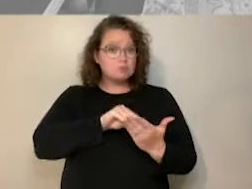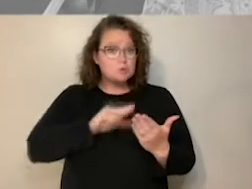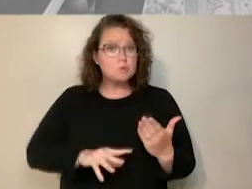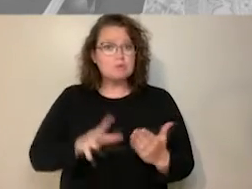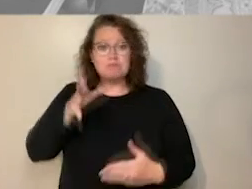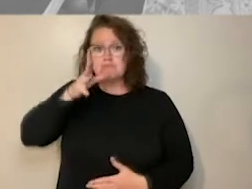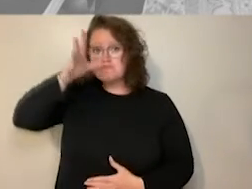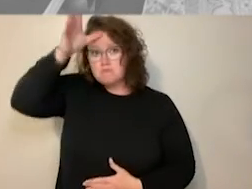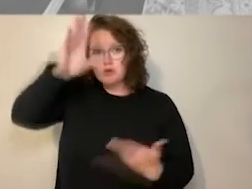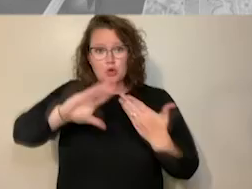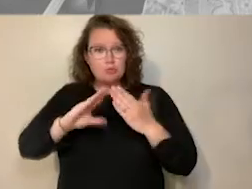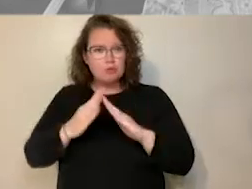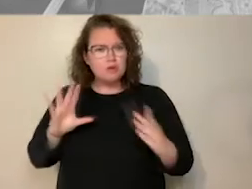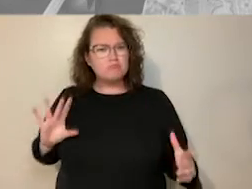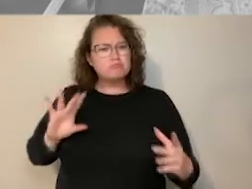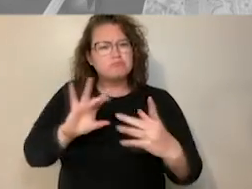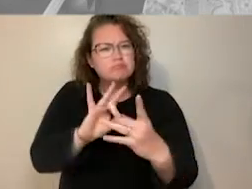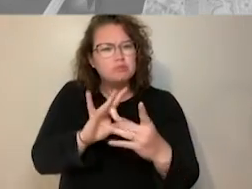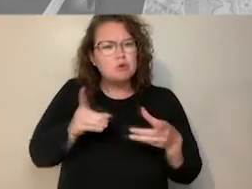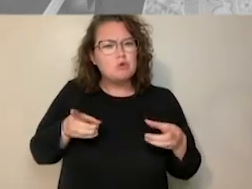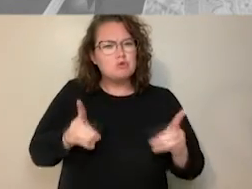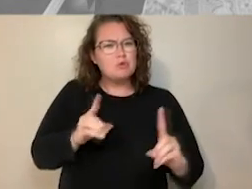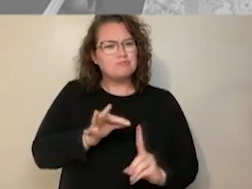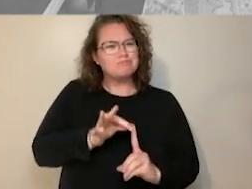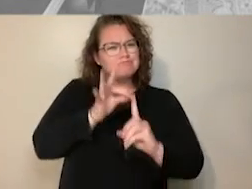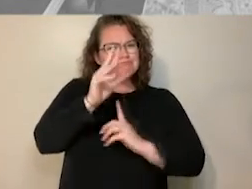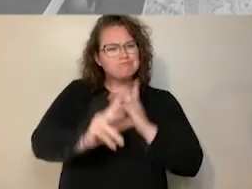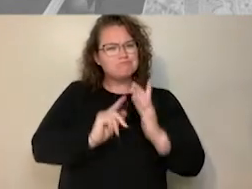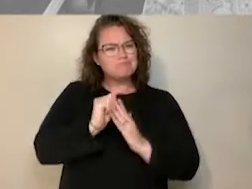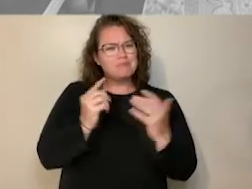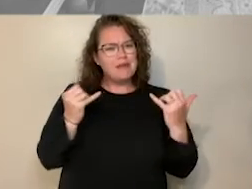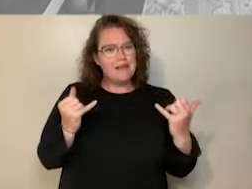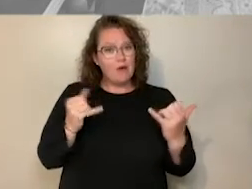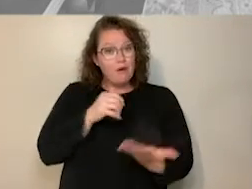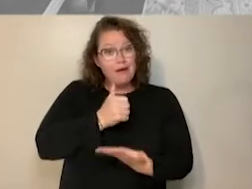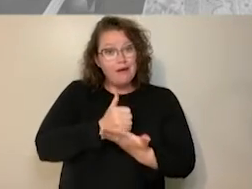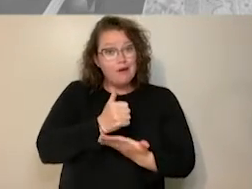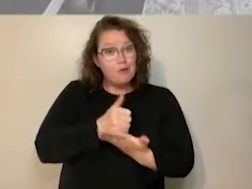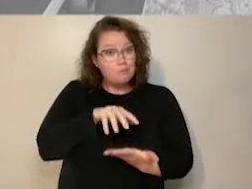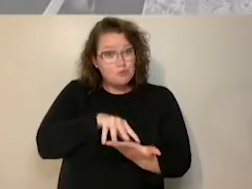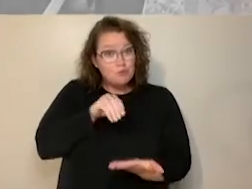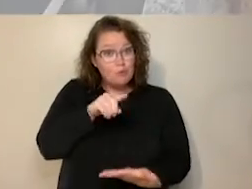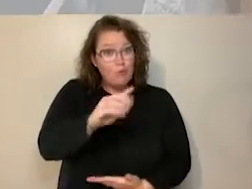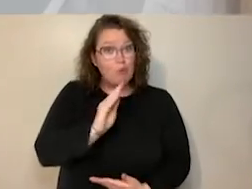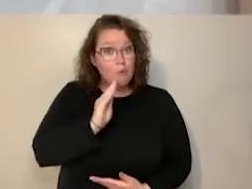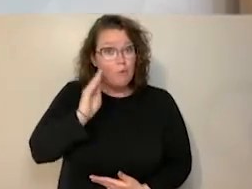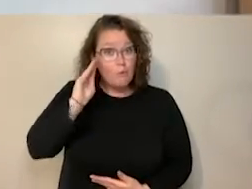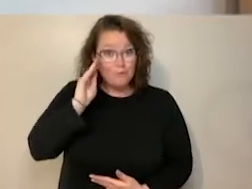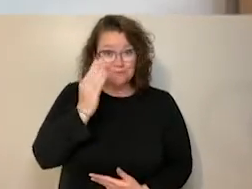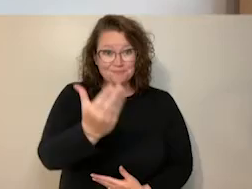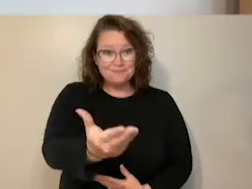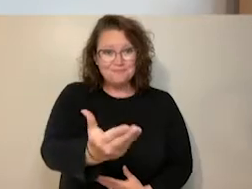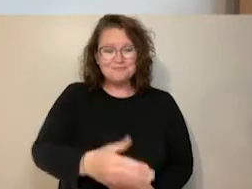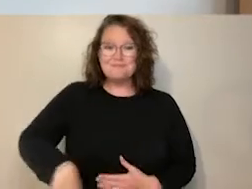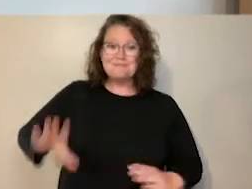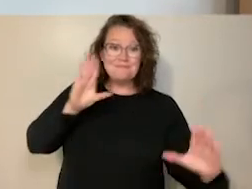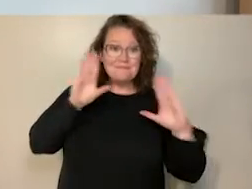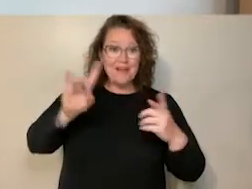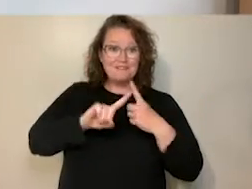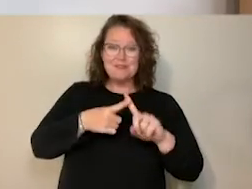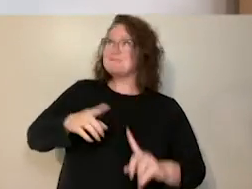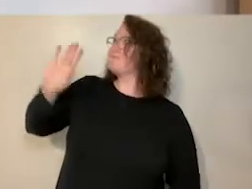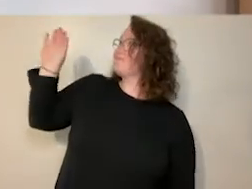this unique and remarkable time in our state's history by helping you learn from right where you are. Hi friends, hi